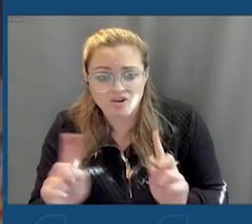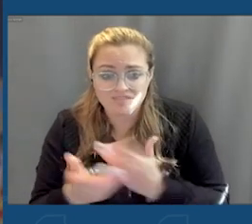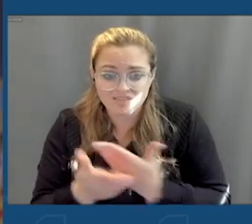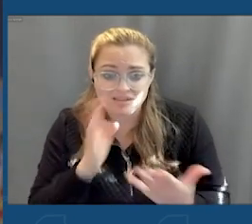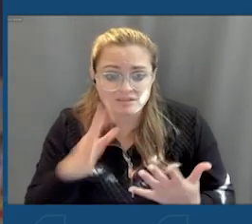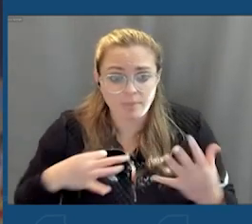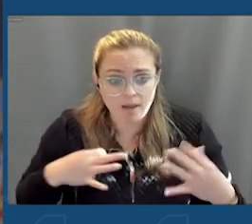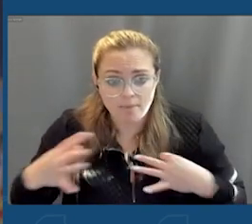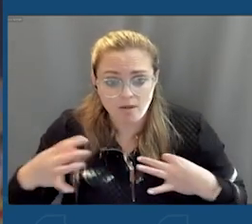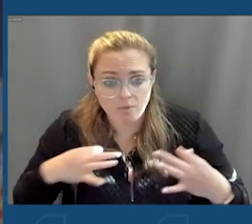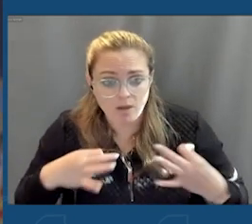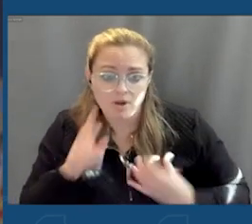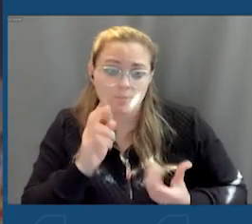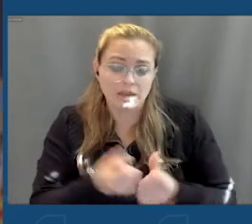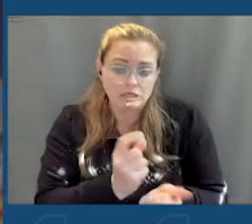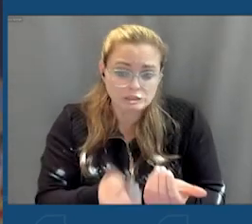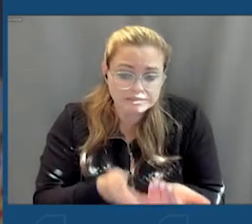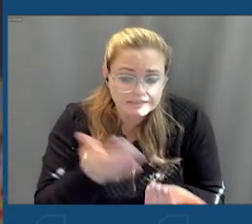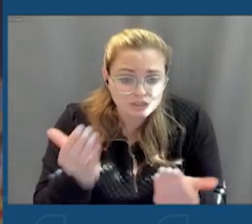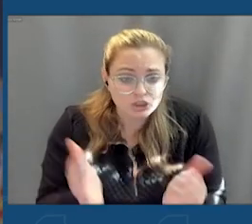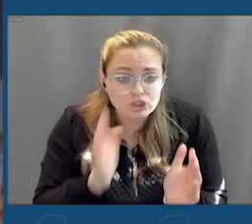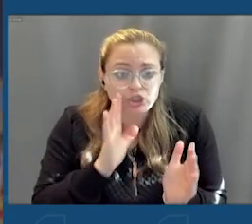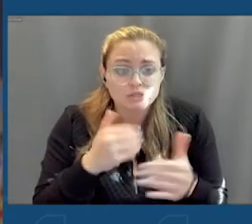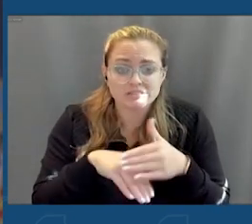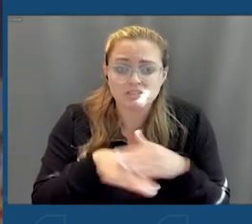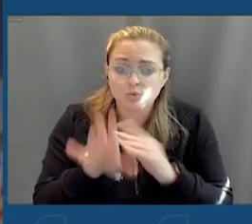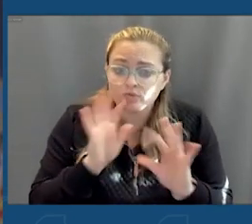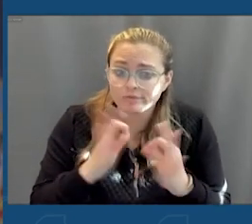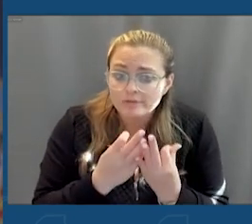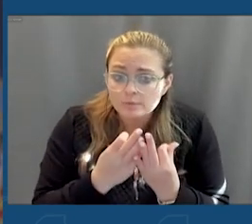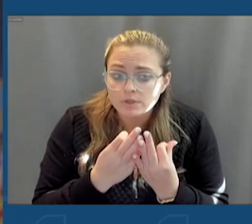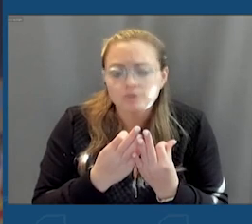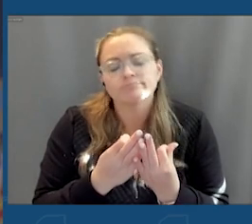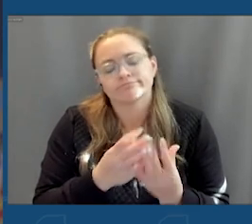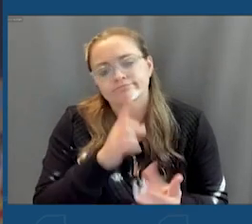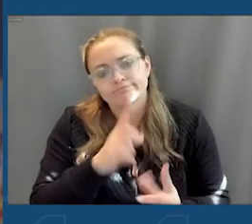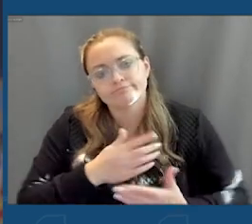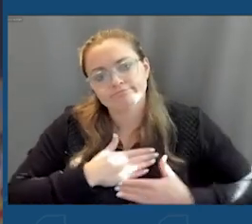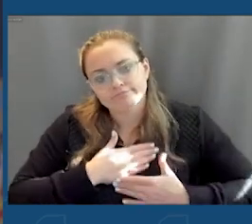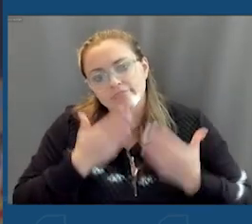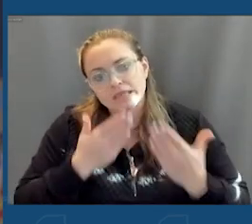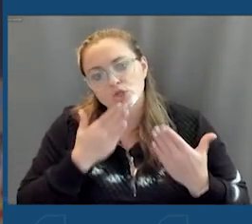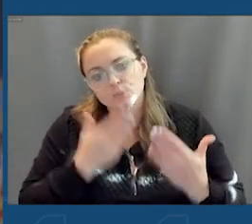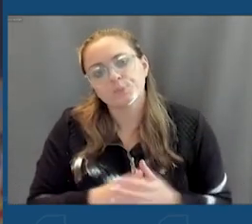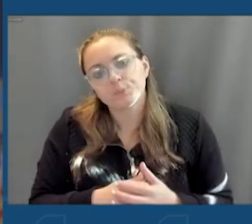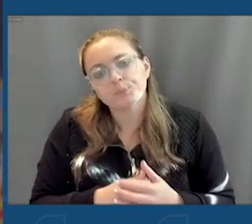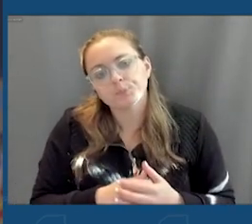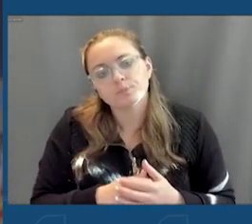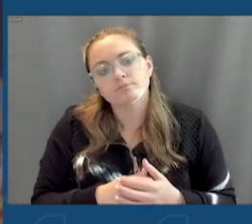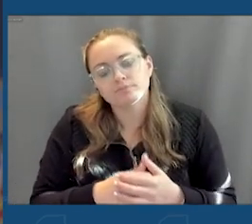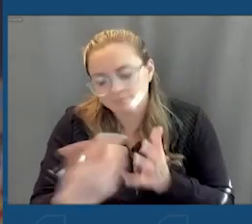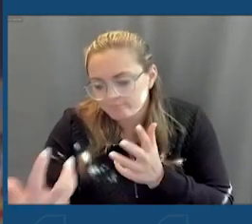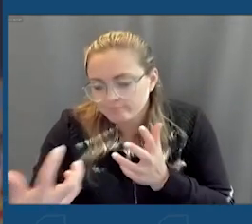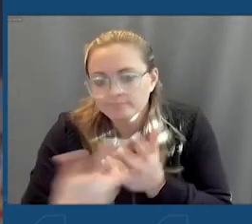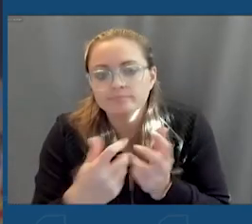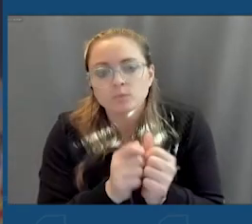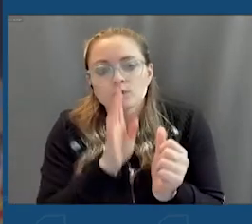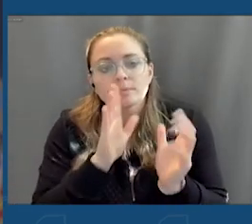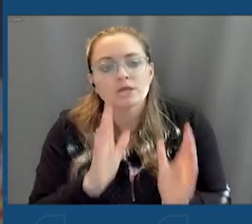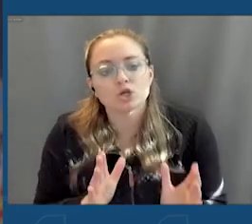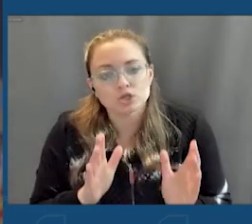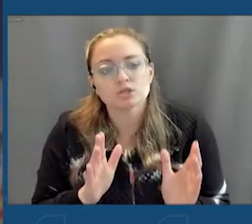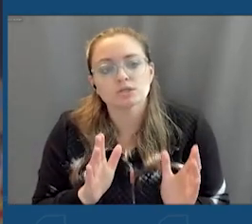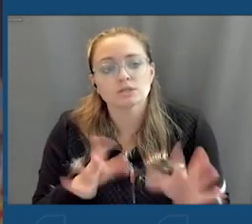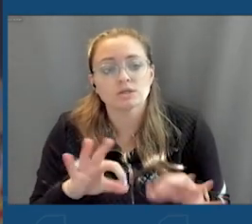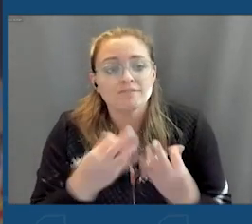this process easier and accessible to our families, we truly, truly thank you. This is in line with the speaker's